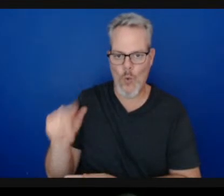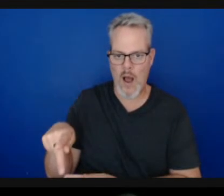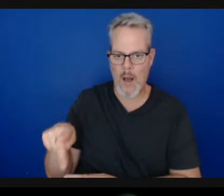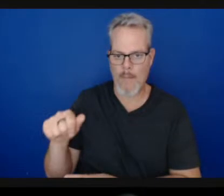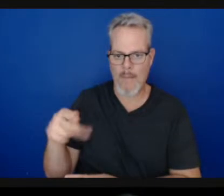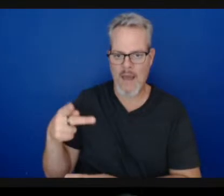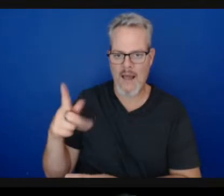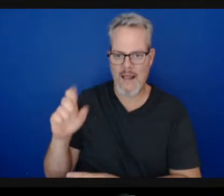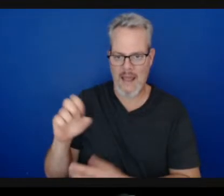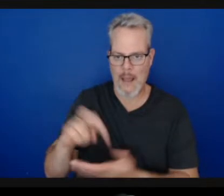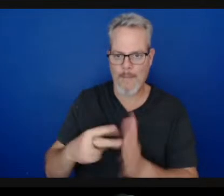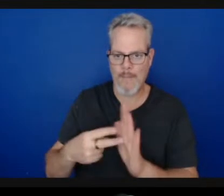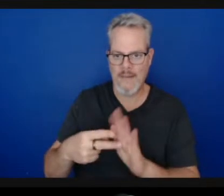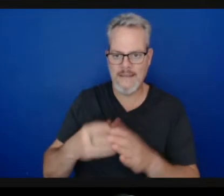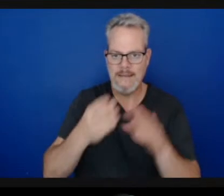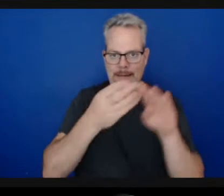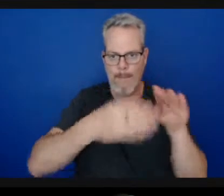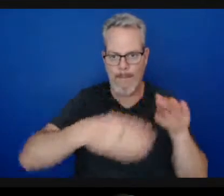to it in the last few years here.